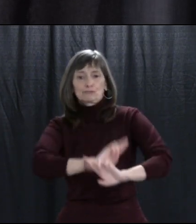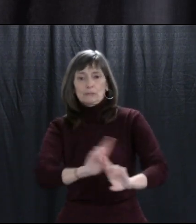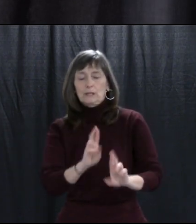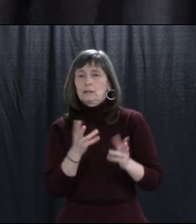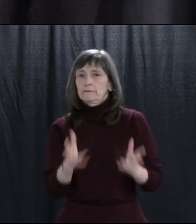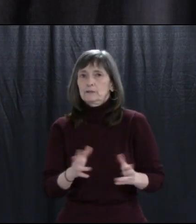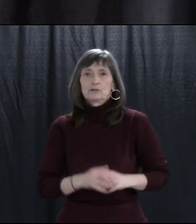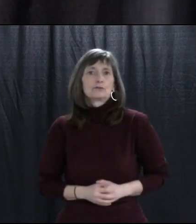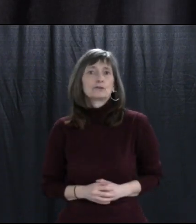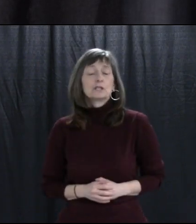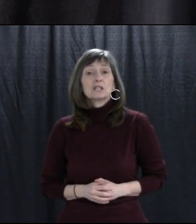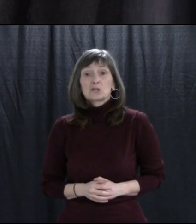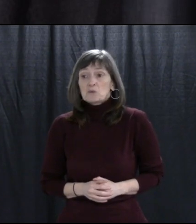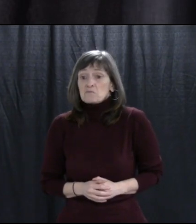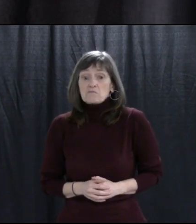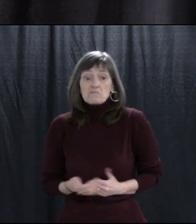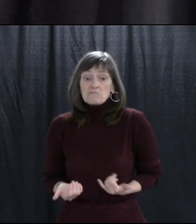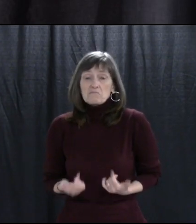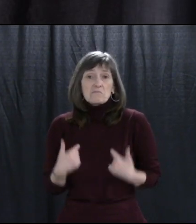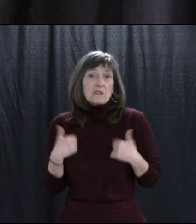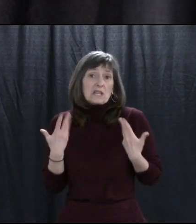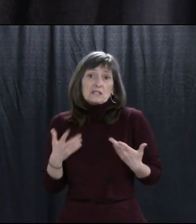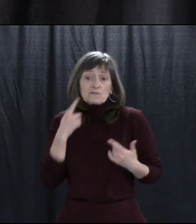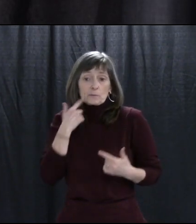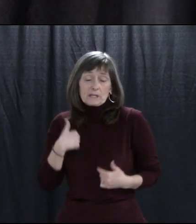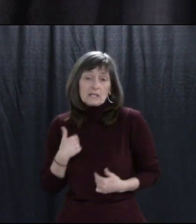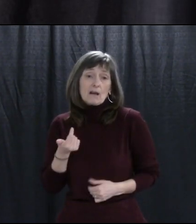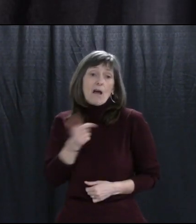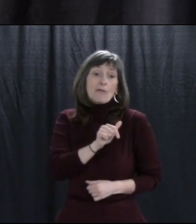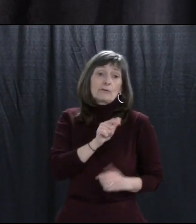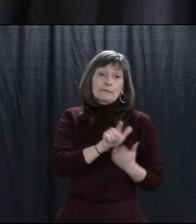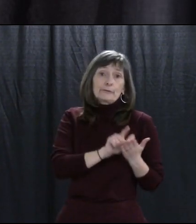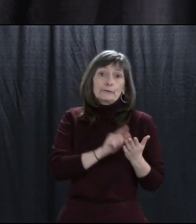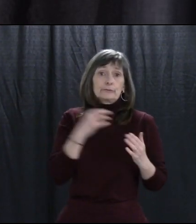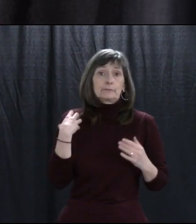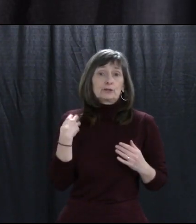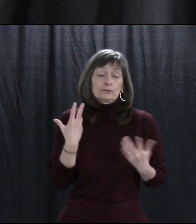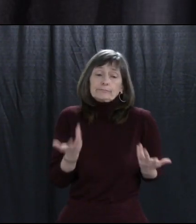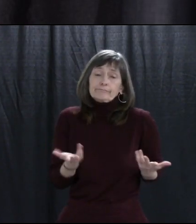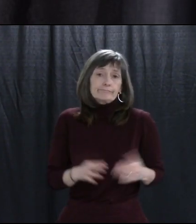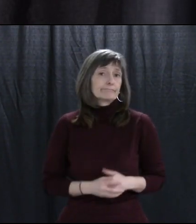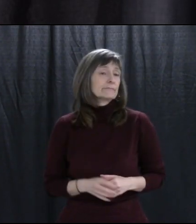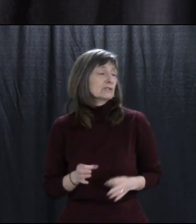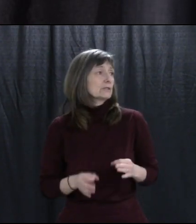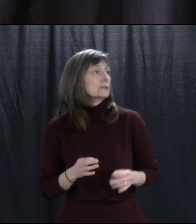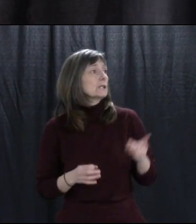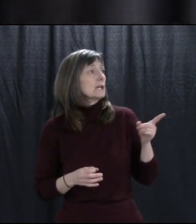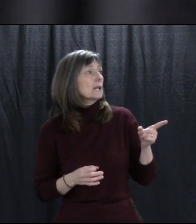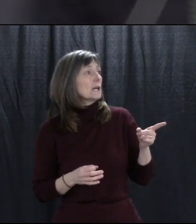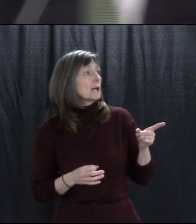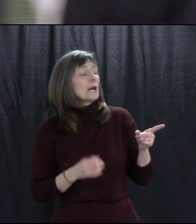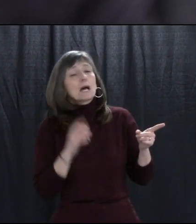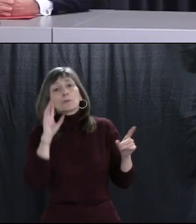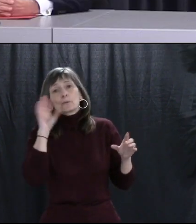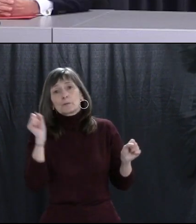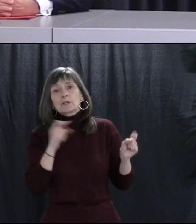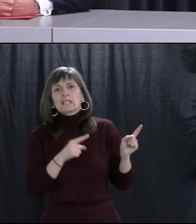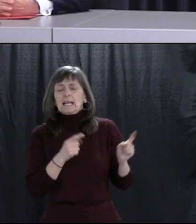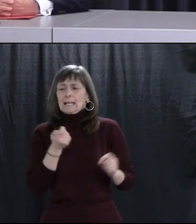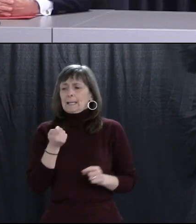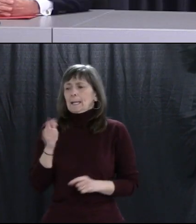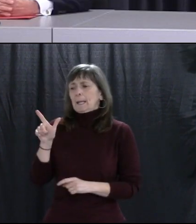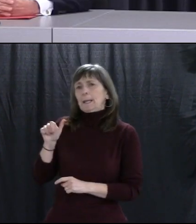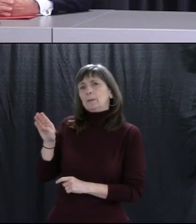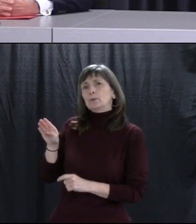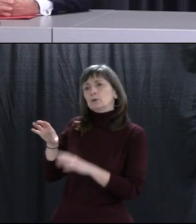your questions to the minister responsible. And Premier Ball, just further to Kellyanne's question, it seems like now there's been a bit of divide within the party